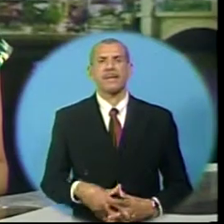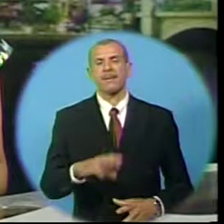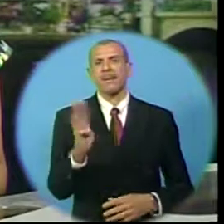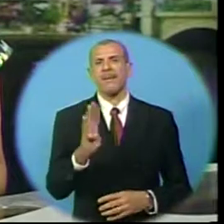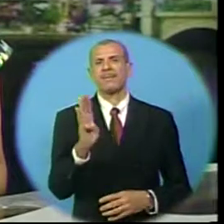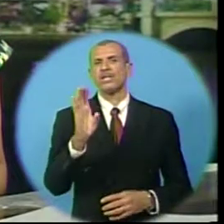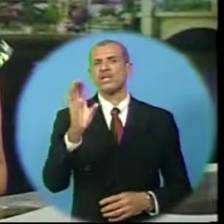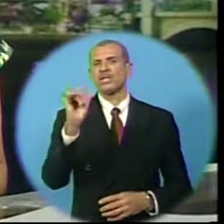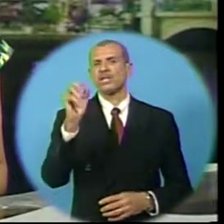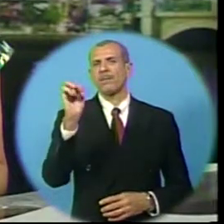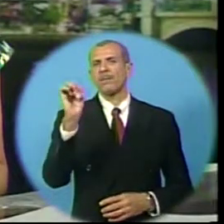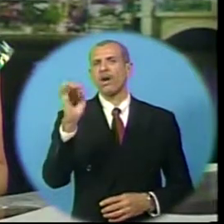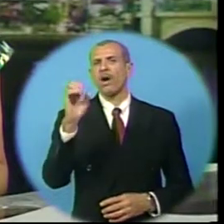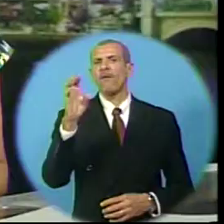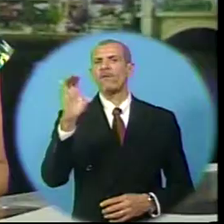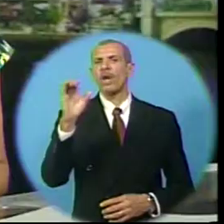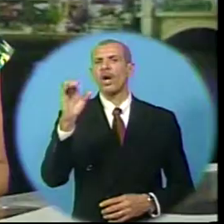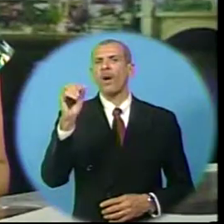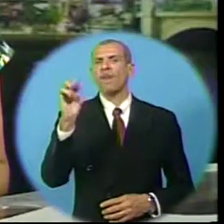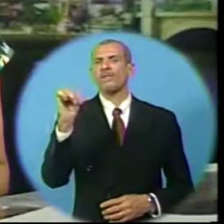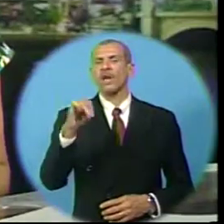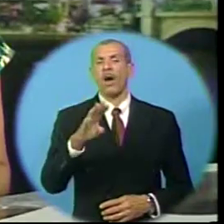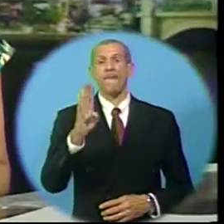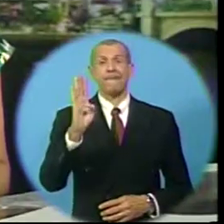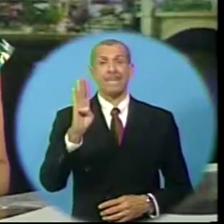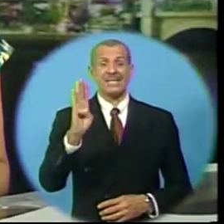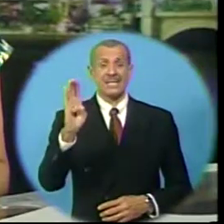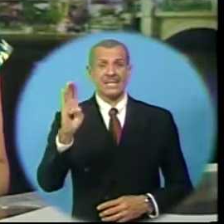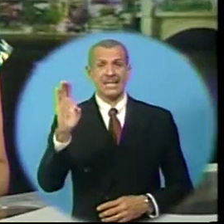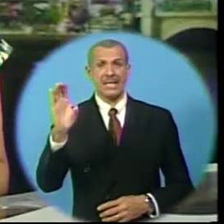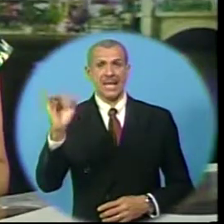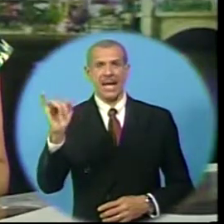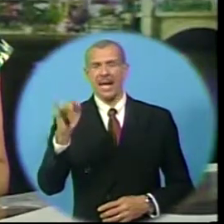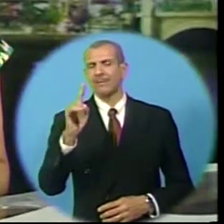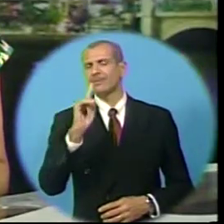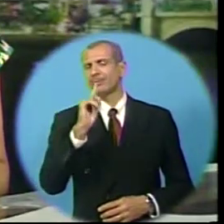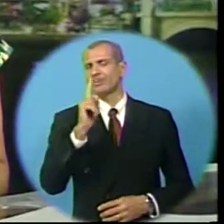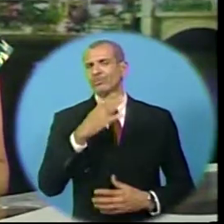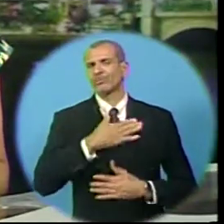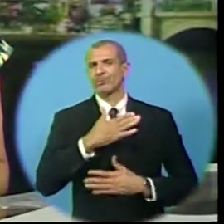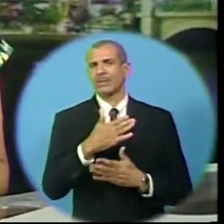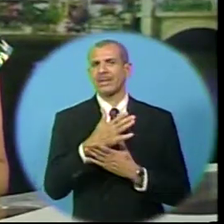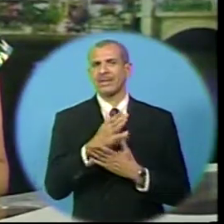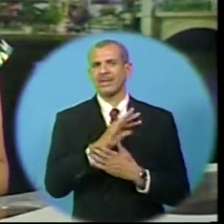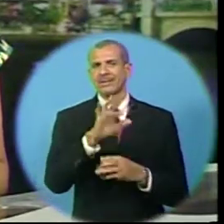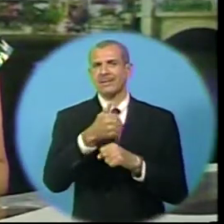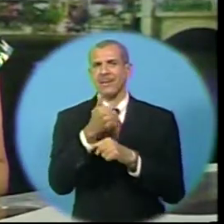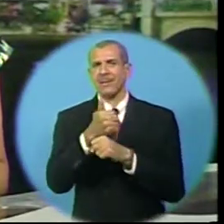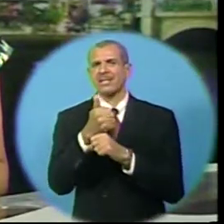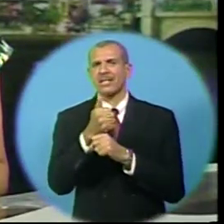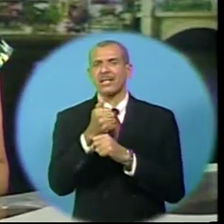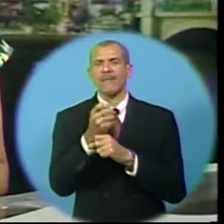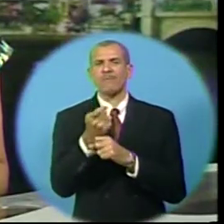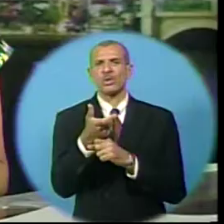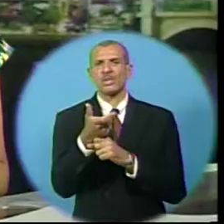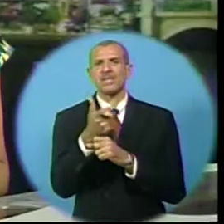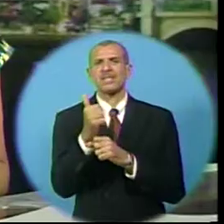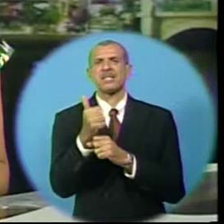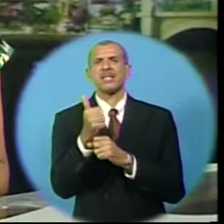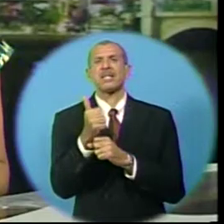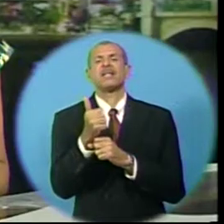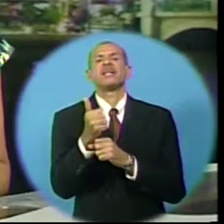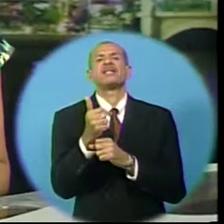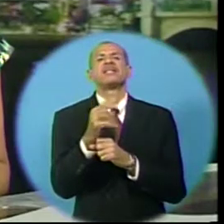The Barbados Chamber of Commerce and Industry, or BCCI, is keen to set up a special emergency nerve center for the local